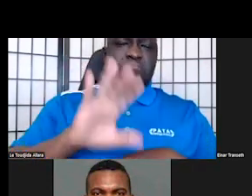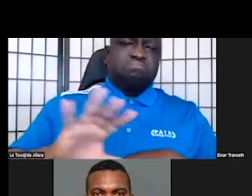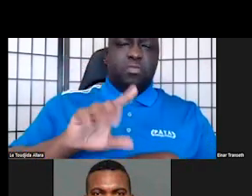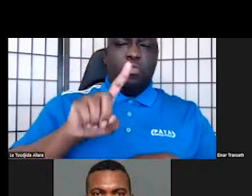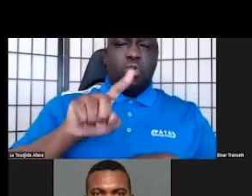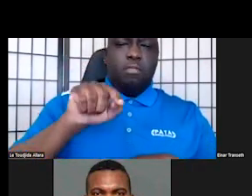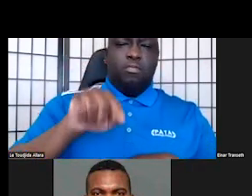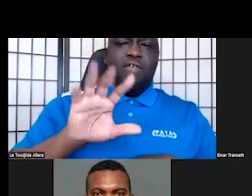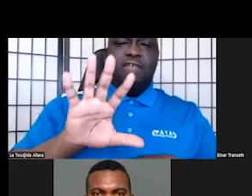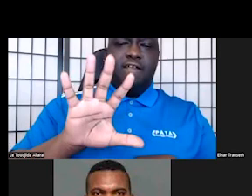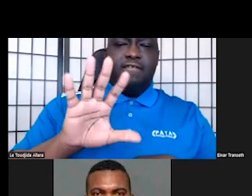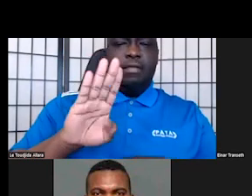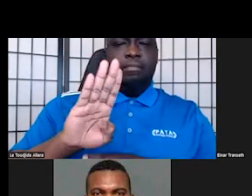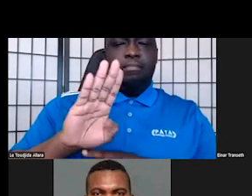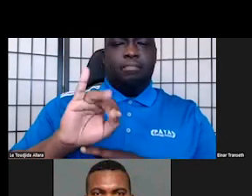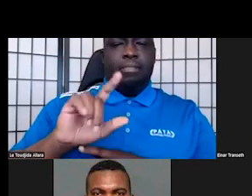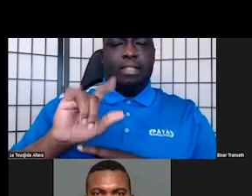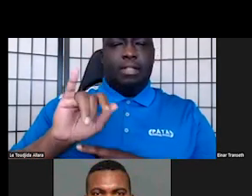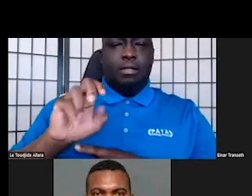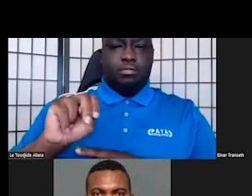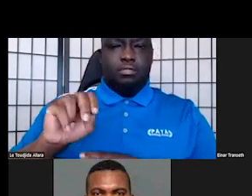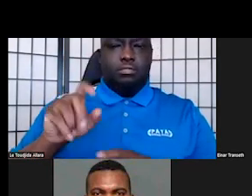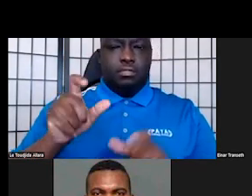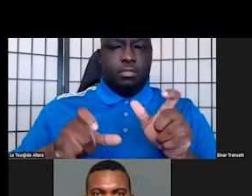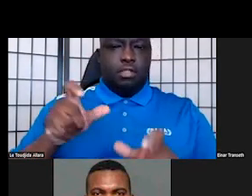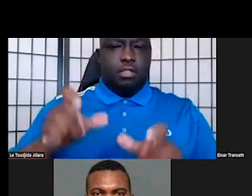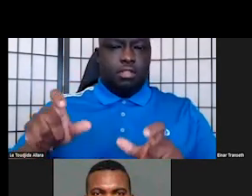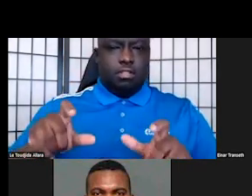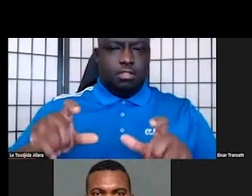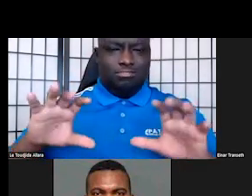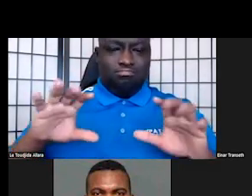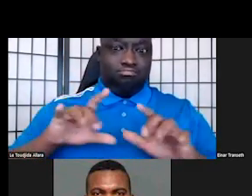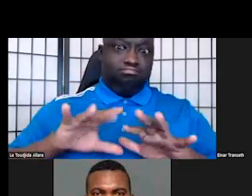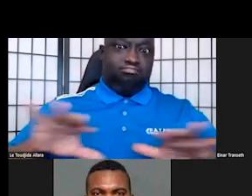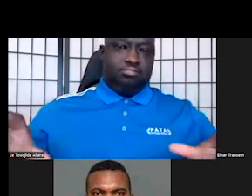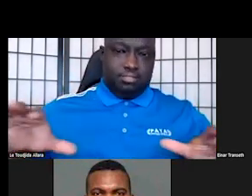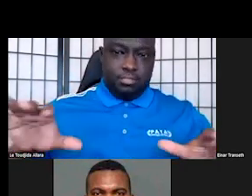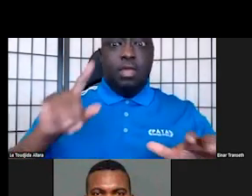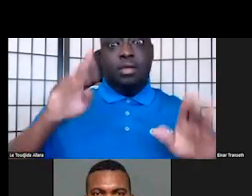here. We have around 1.5 million people